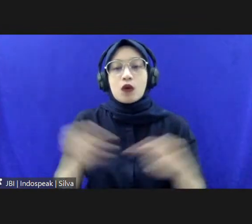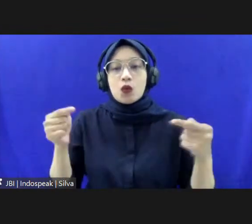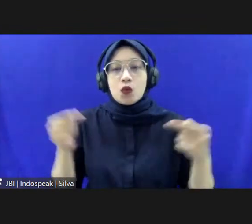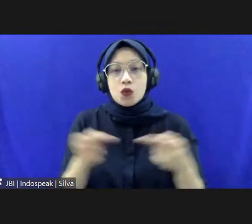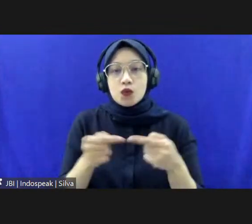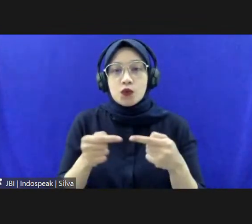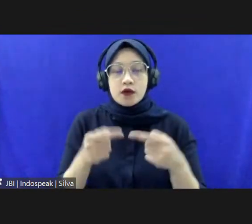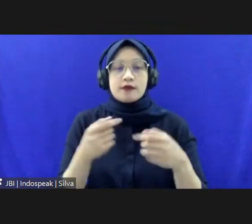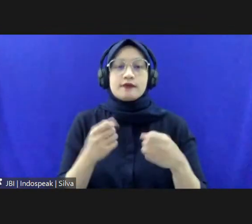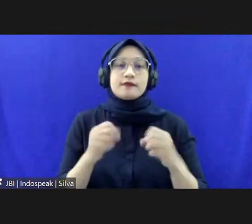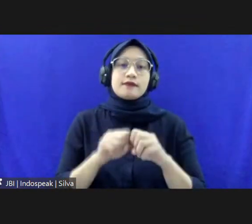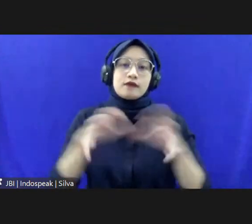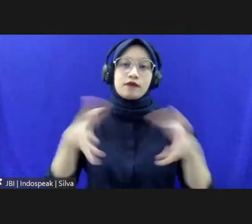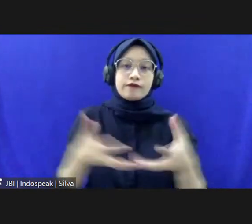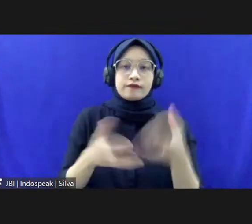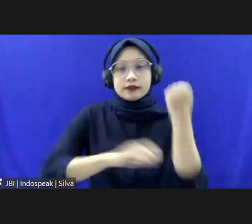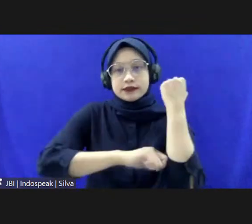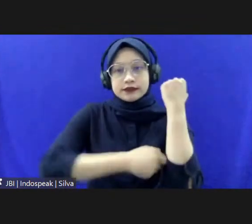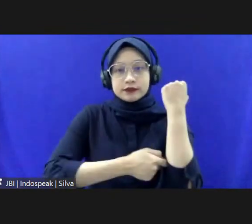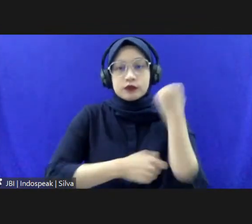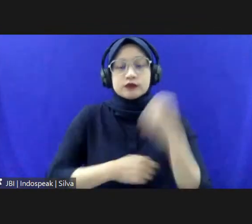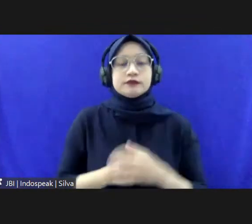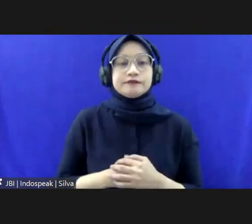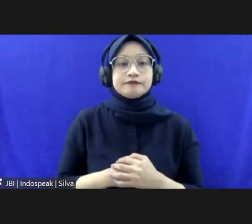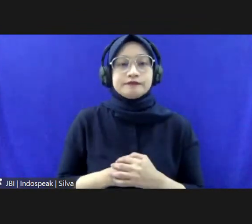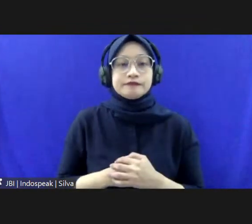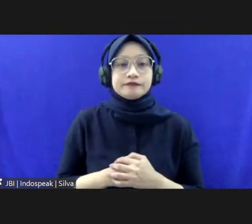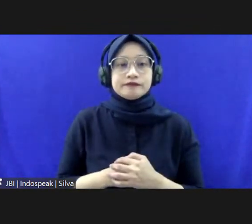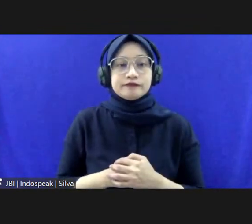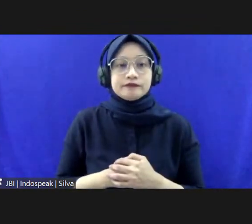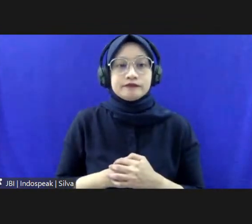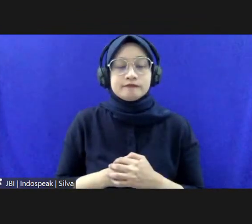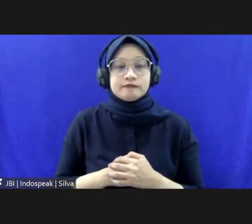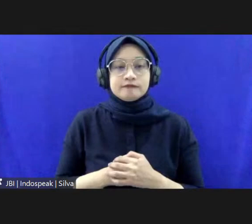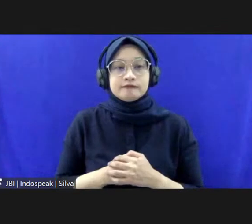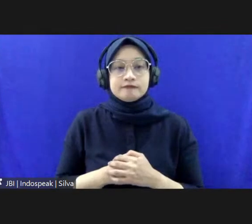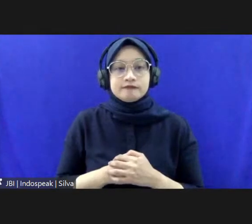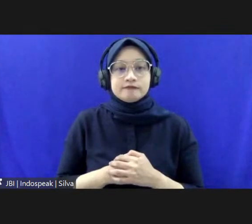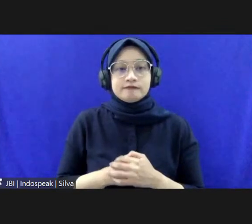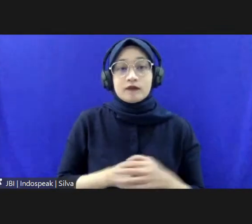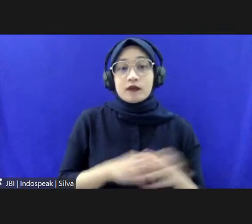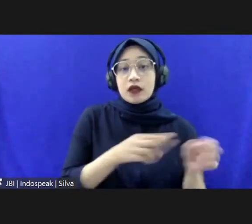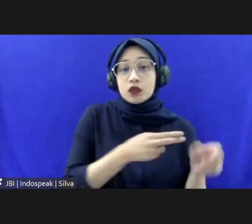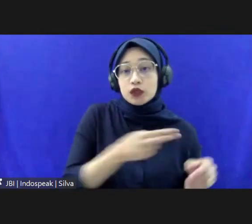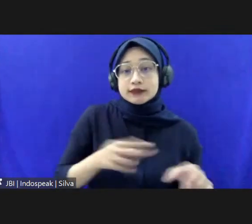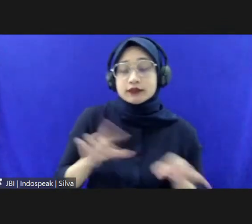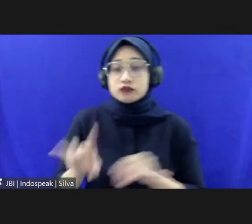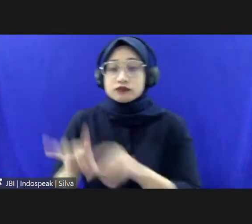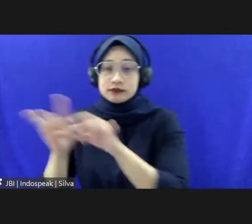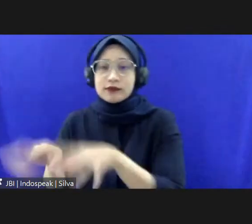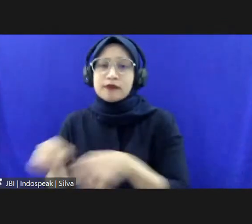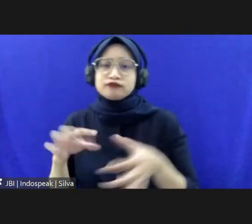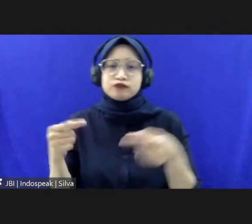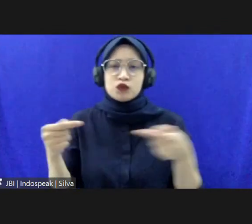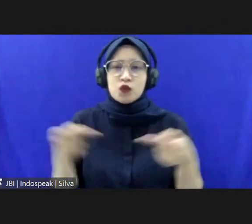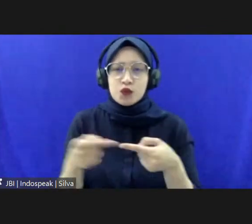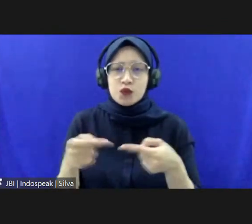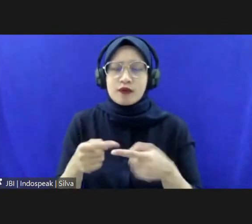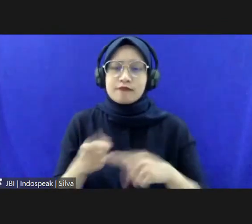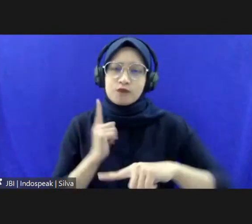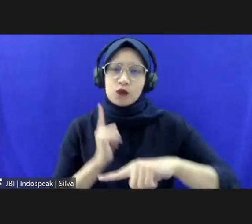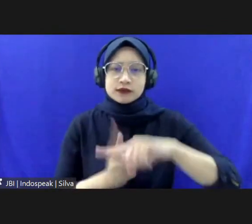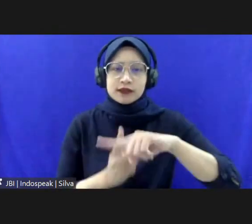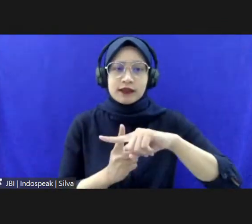COVID-19. Additionally, the positive trade trend between our two countries for the first half of this year